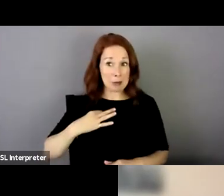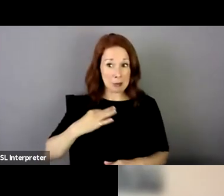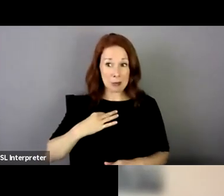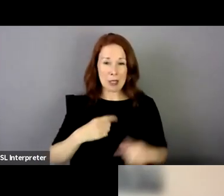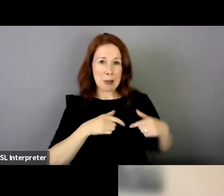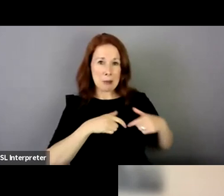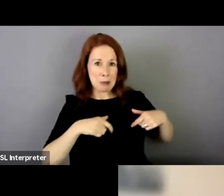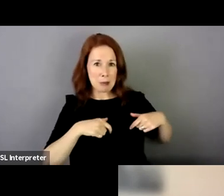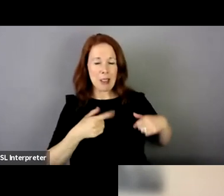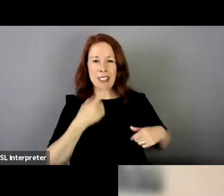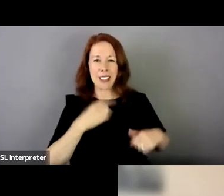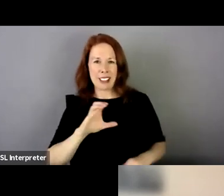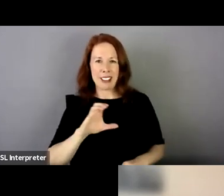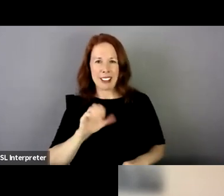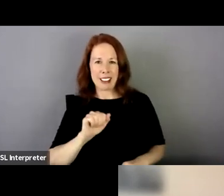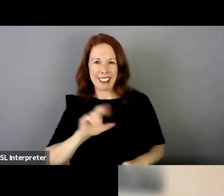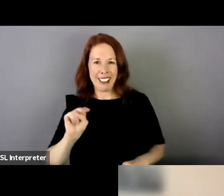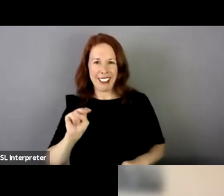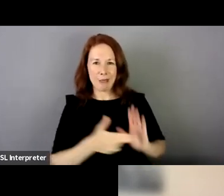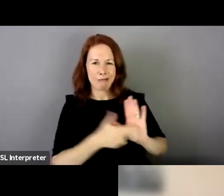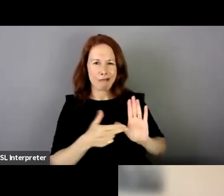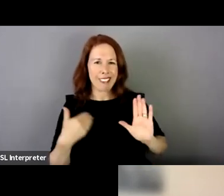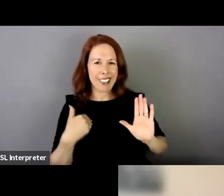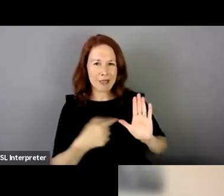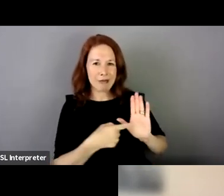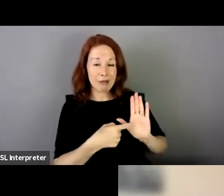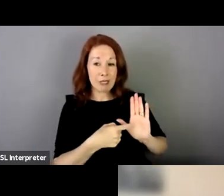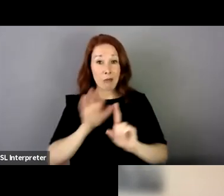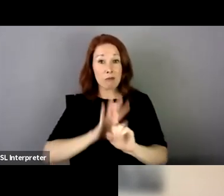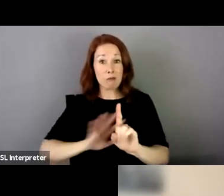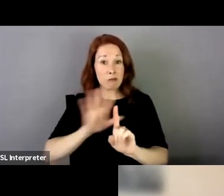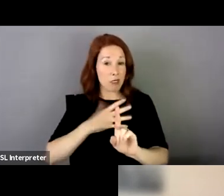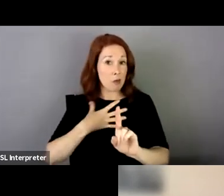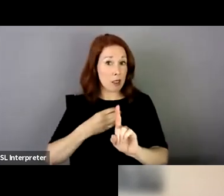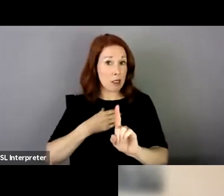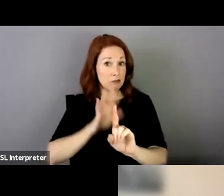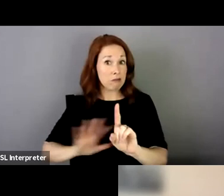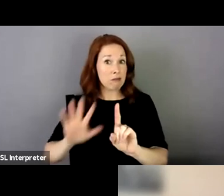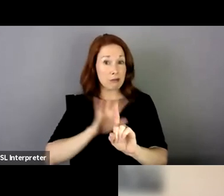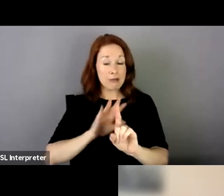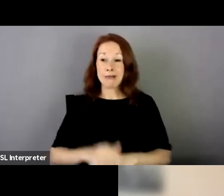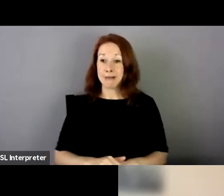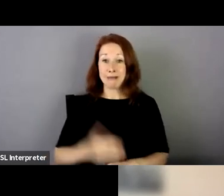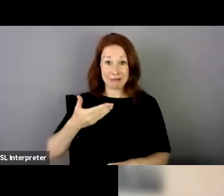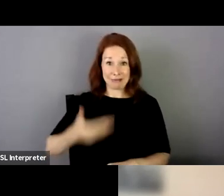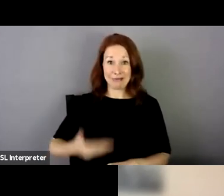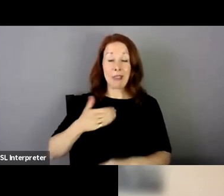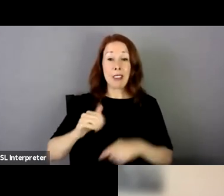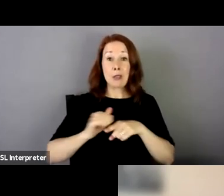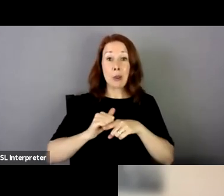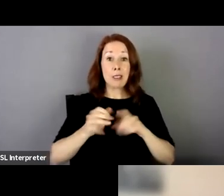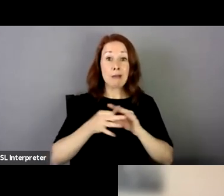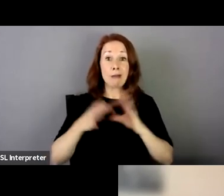little can logo, and my background is white behind me. So I am the training